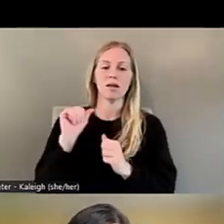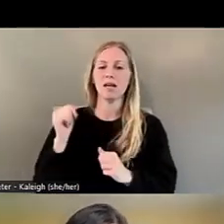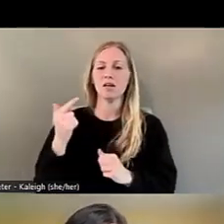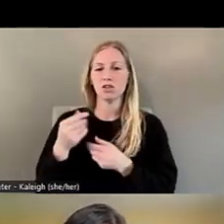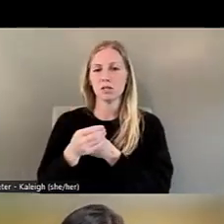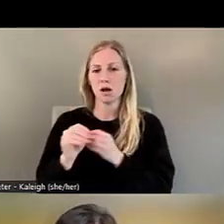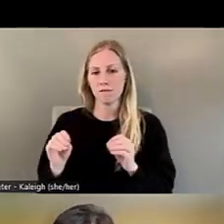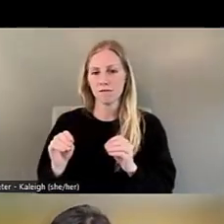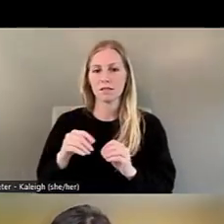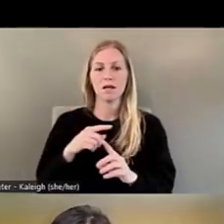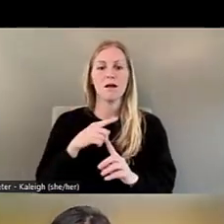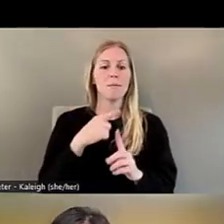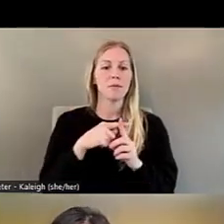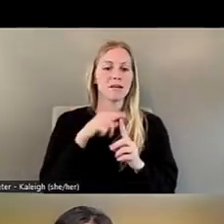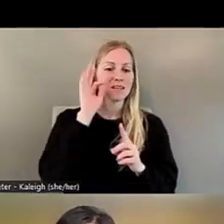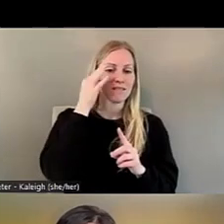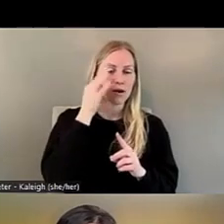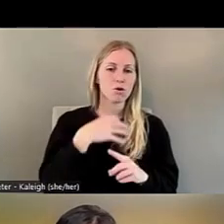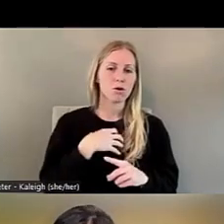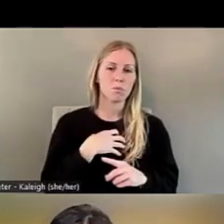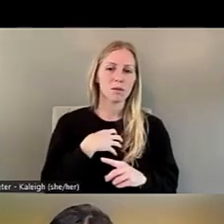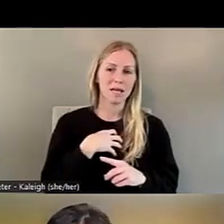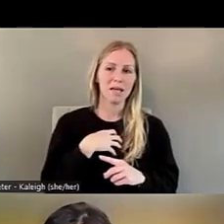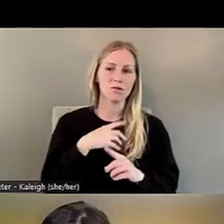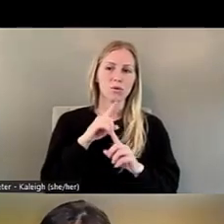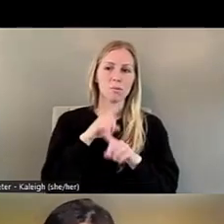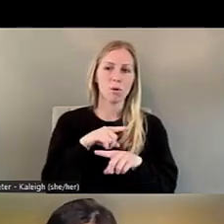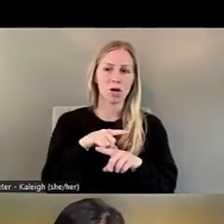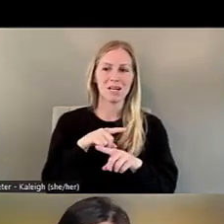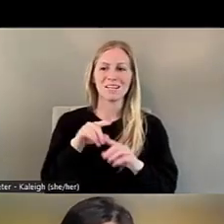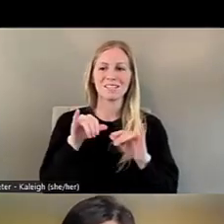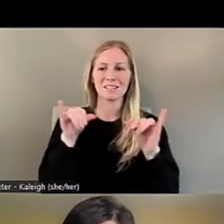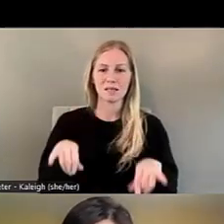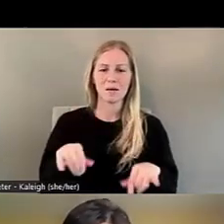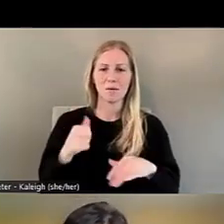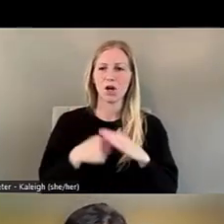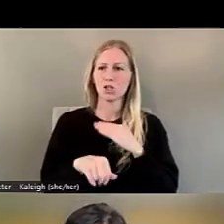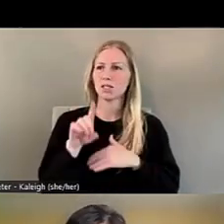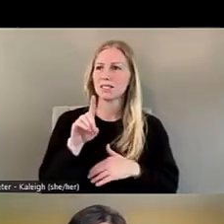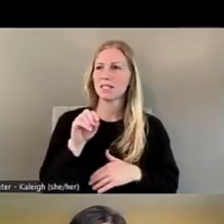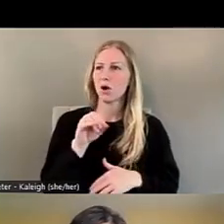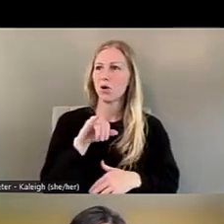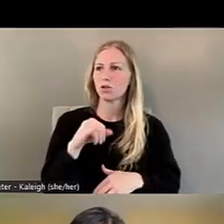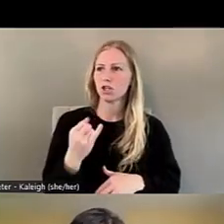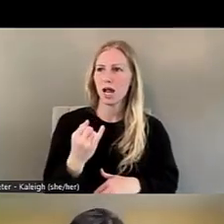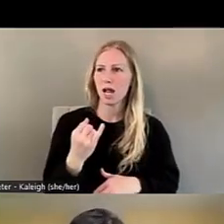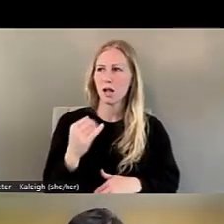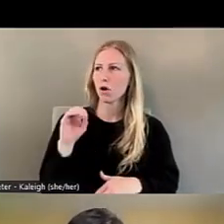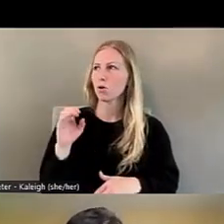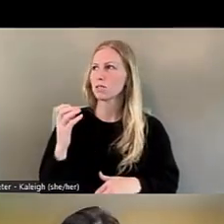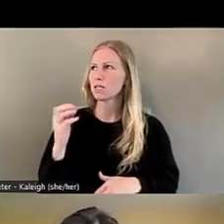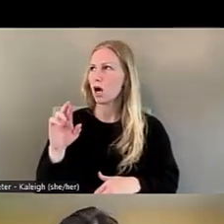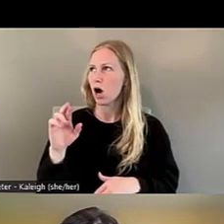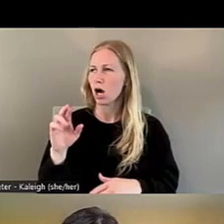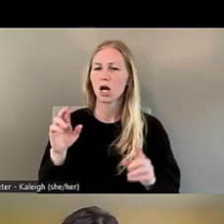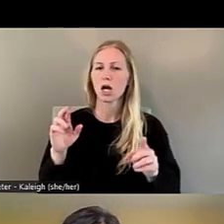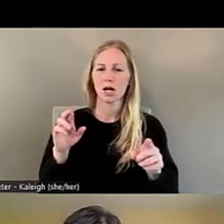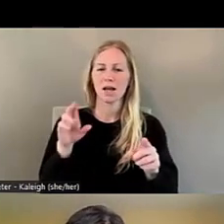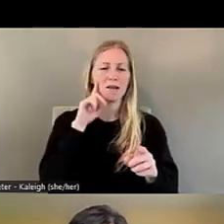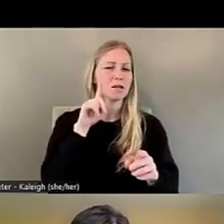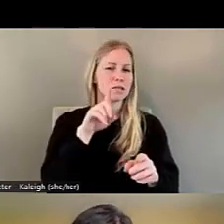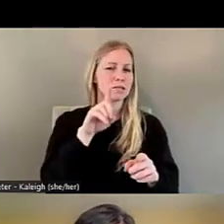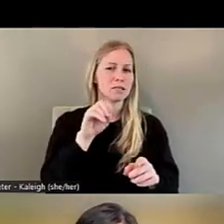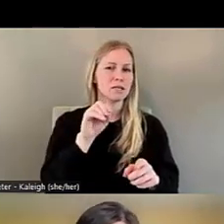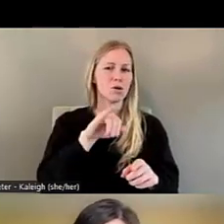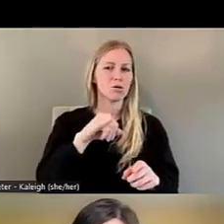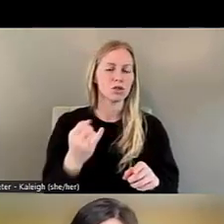federal complaint reporting system under OCR and DOJ. I think DOJ will speak to their system. So